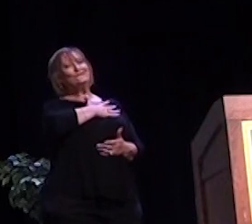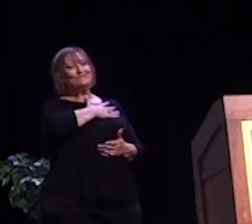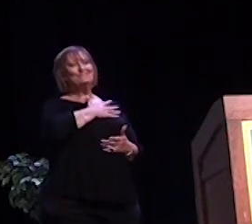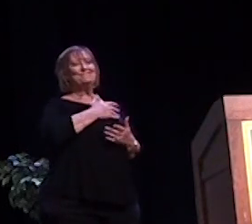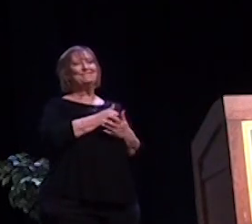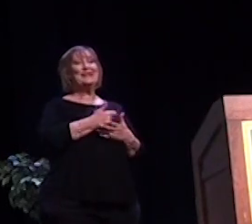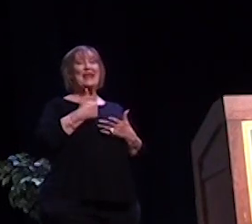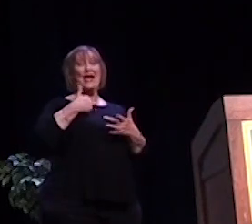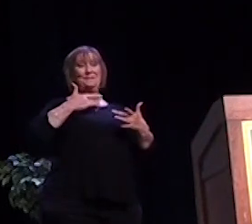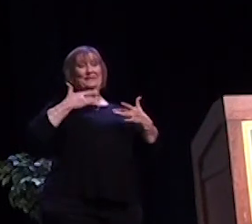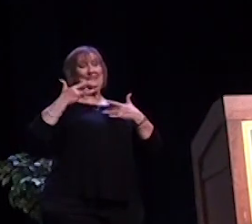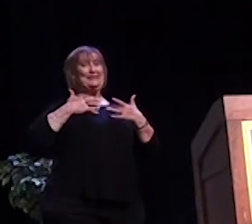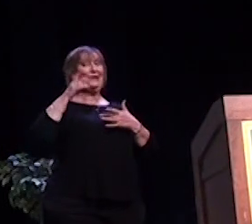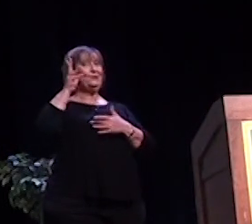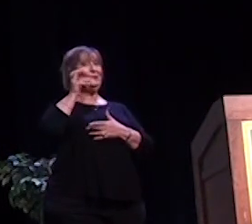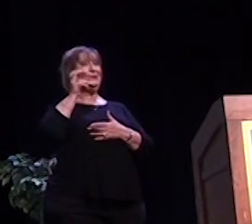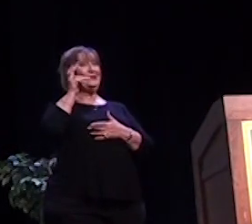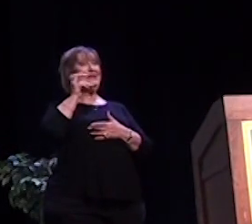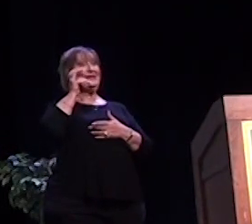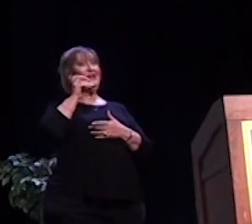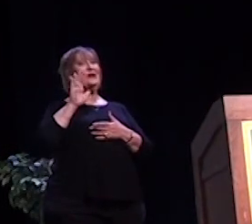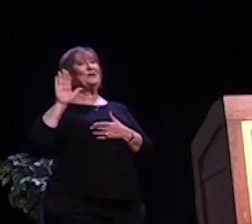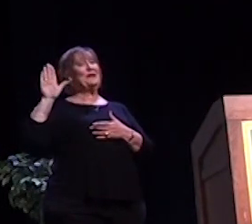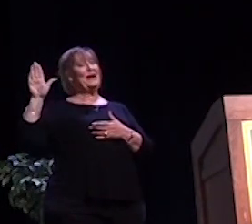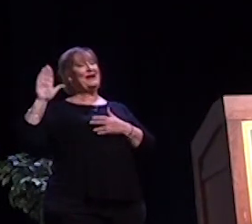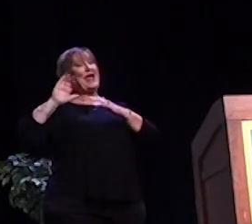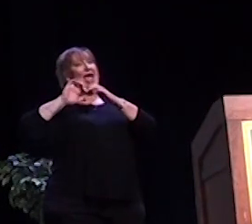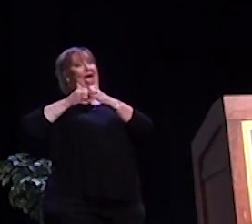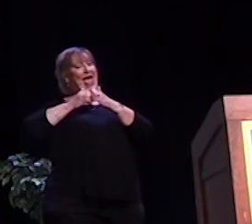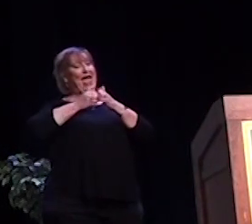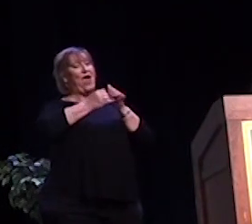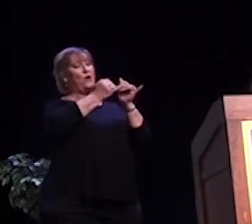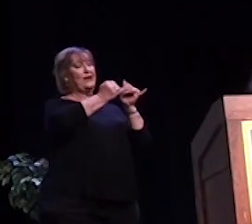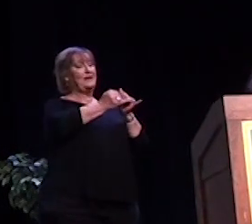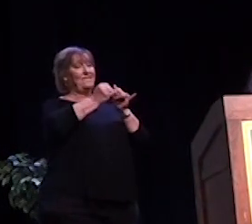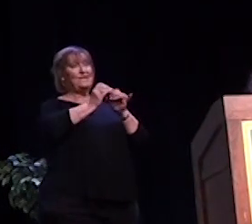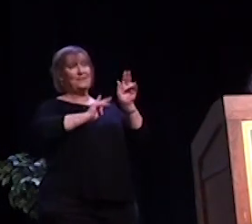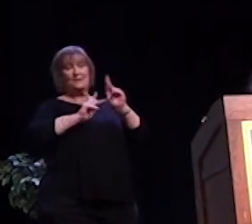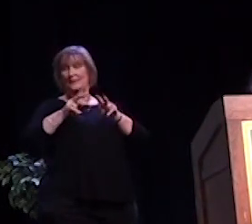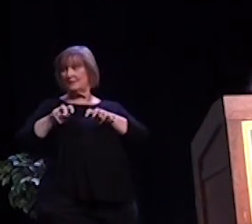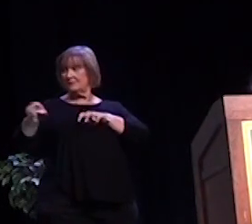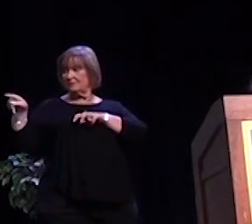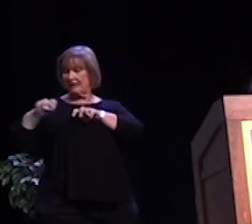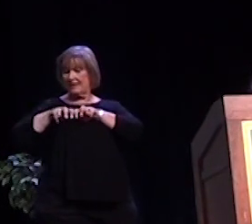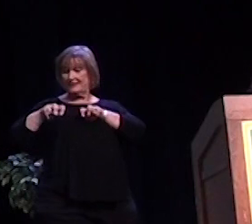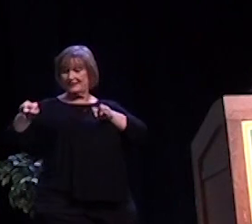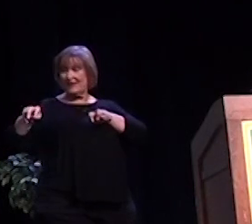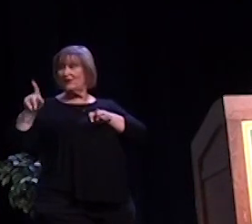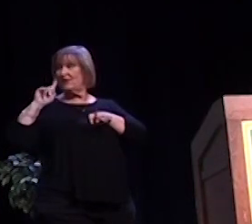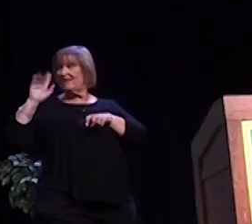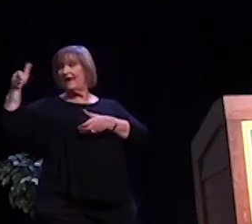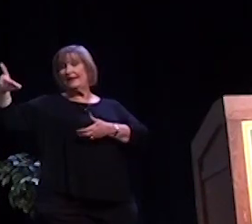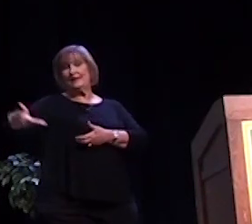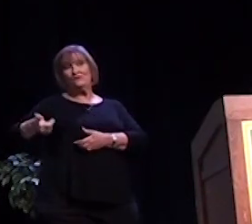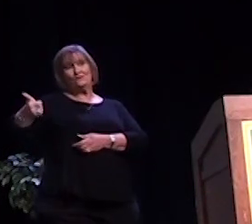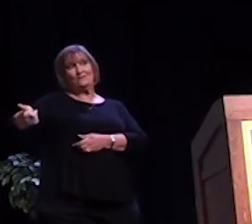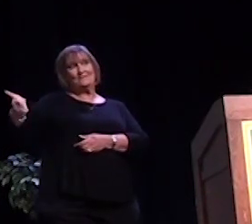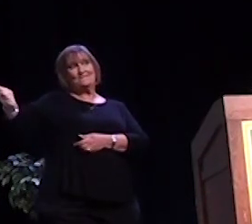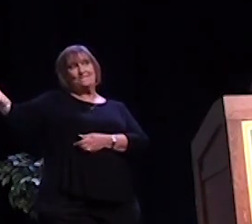to hear about the ways in which individuals on this panel, we'll let them introduce themselves, but the